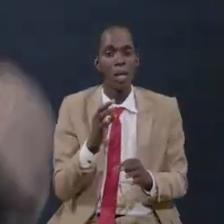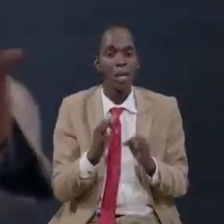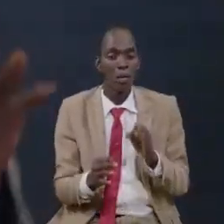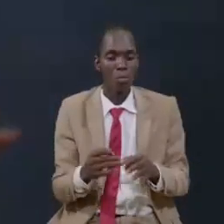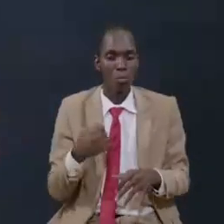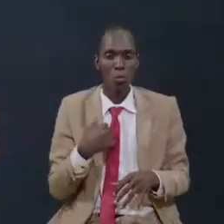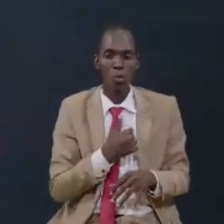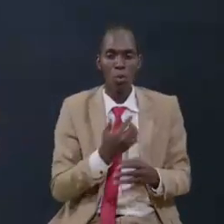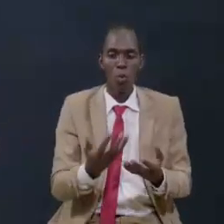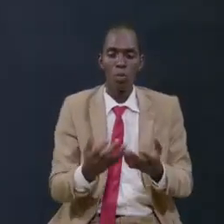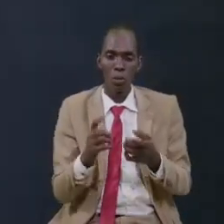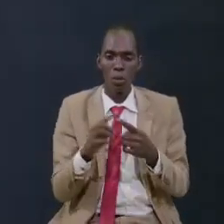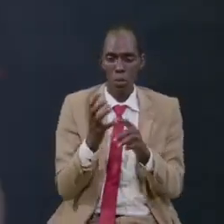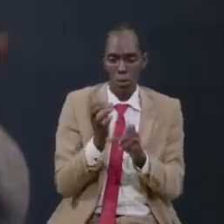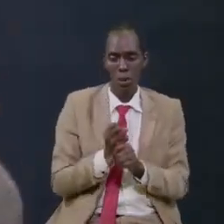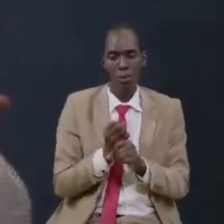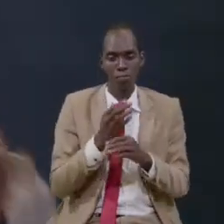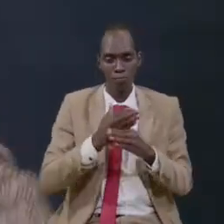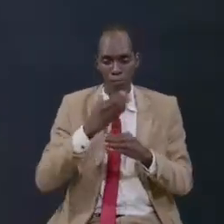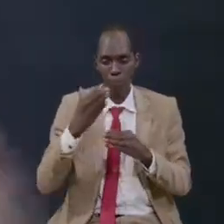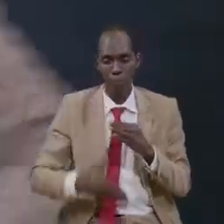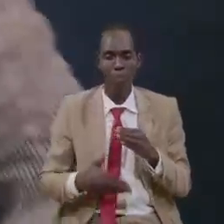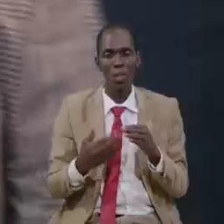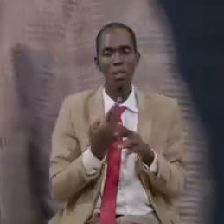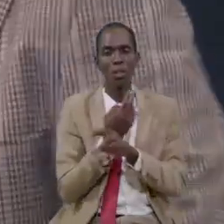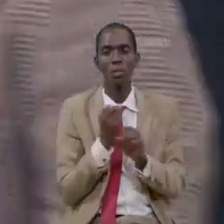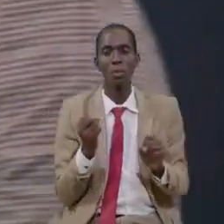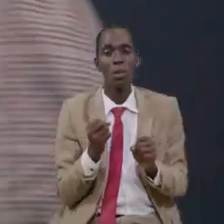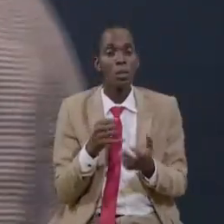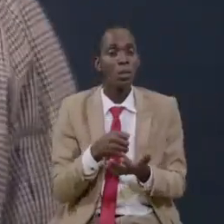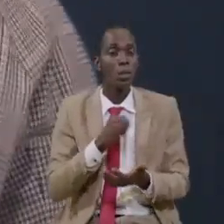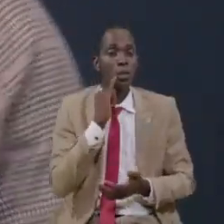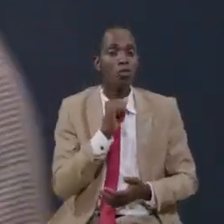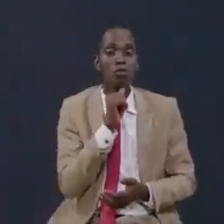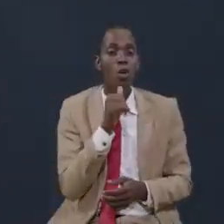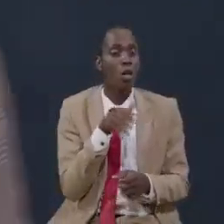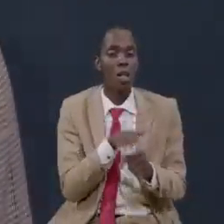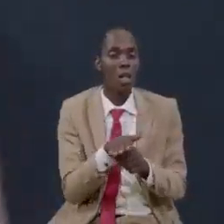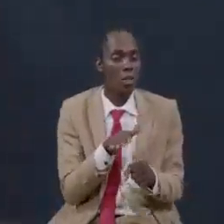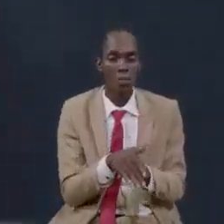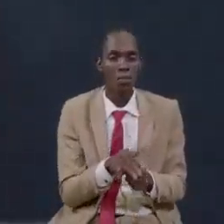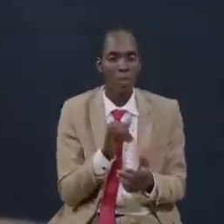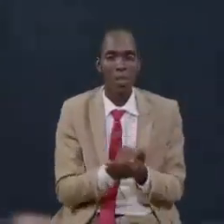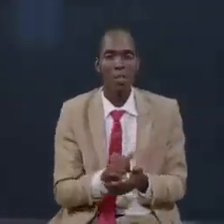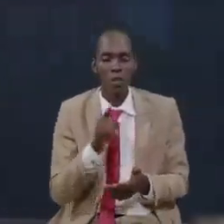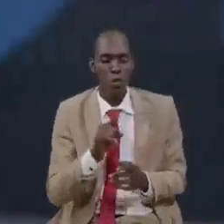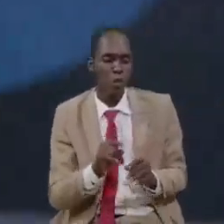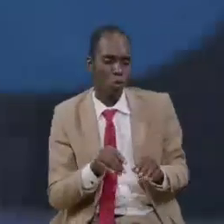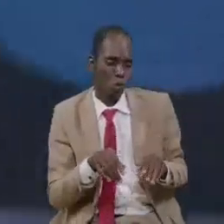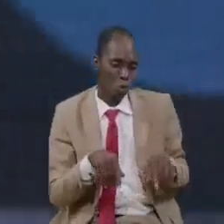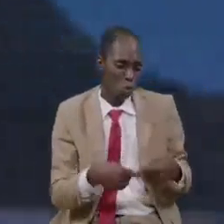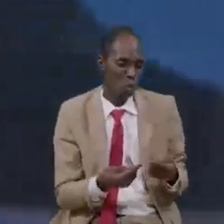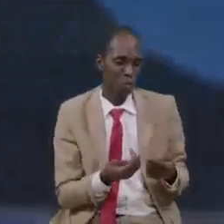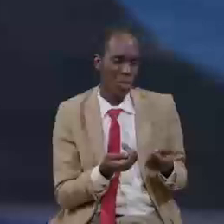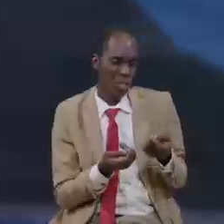redemption, total redemption, it's not enough that, you know, the little thing there, okay, I will not